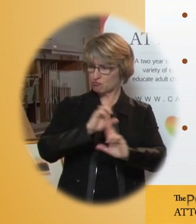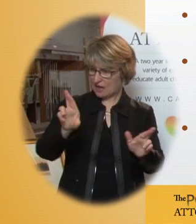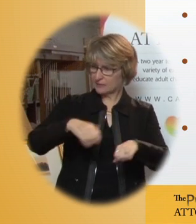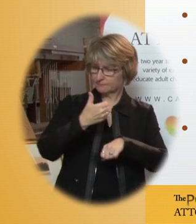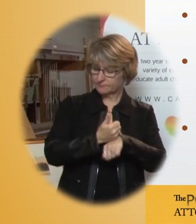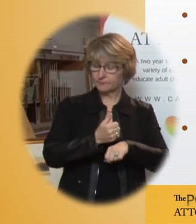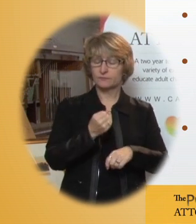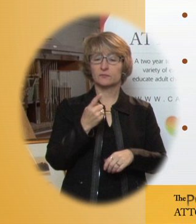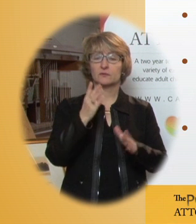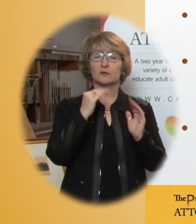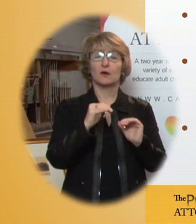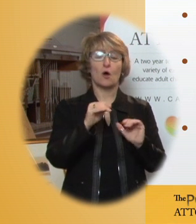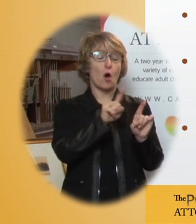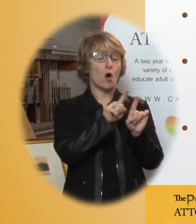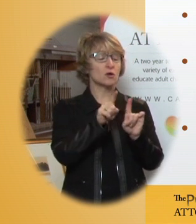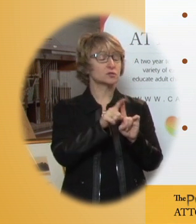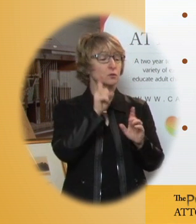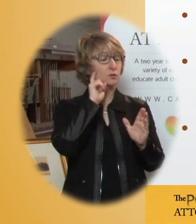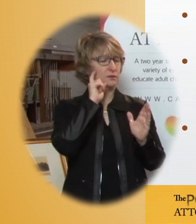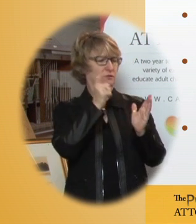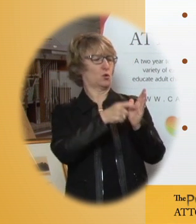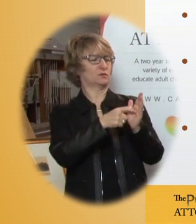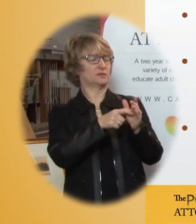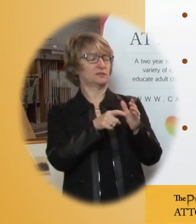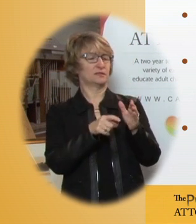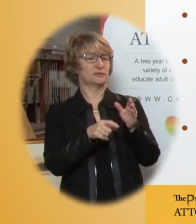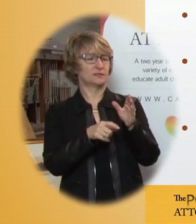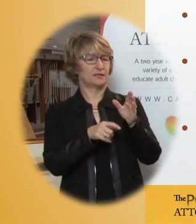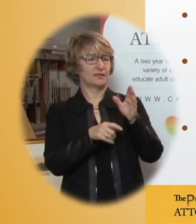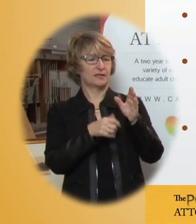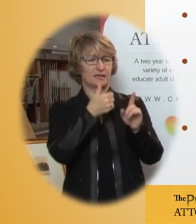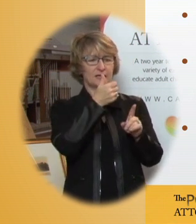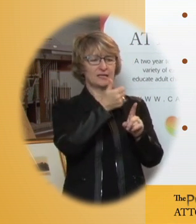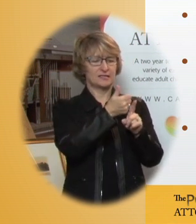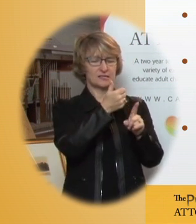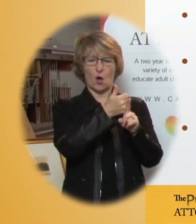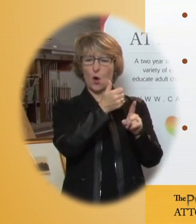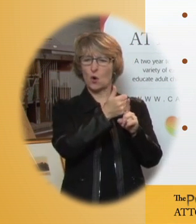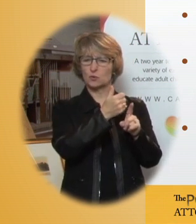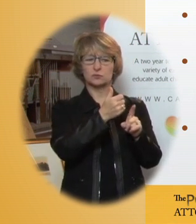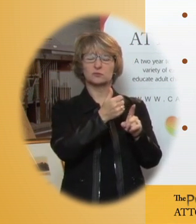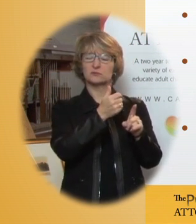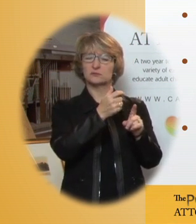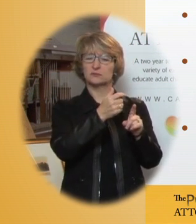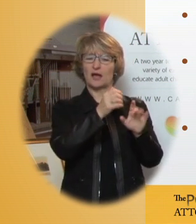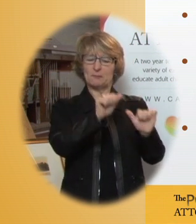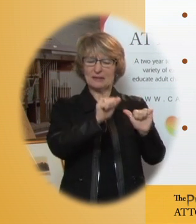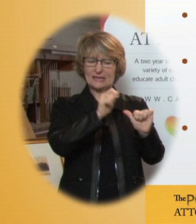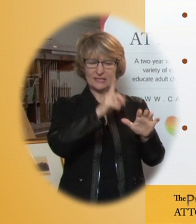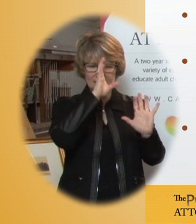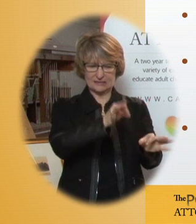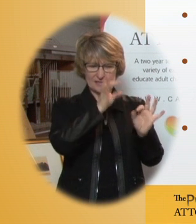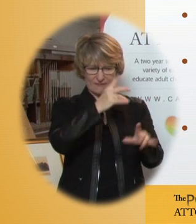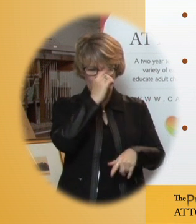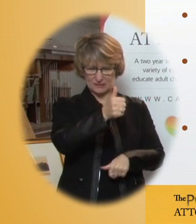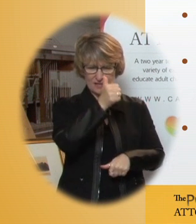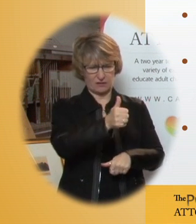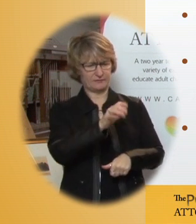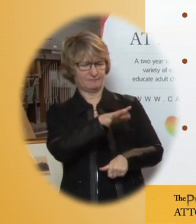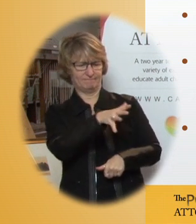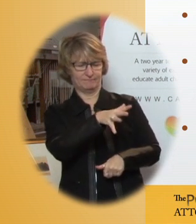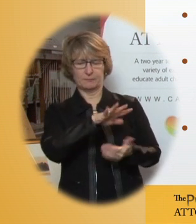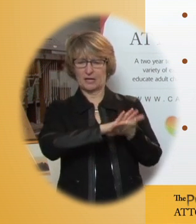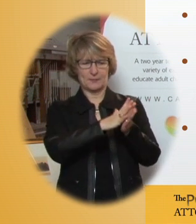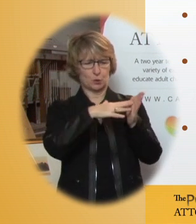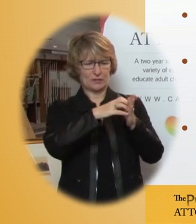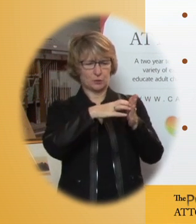It also identified the increased inability to make capable decisions of their father. So as he decreased in his ability to make decisions,